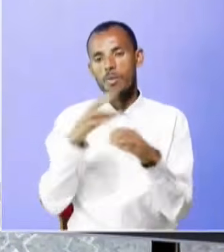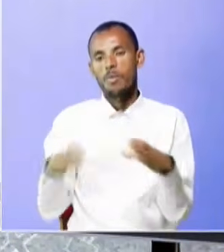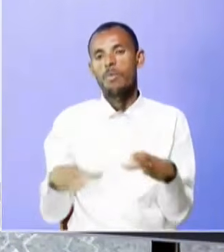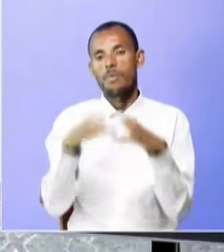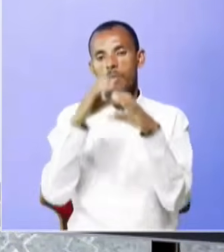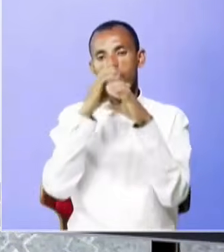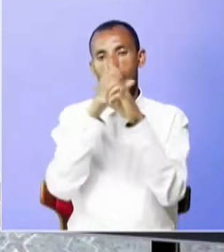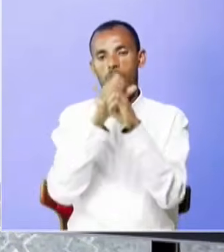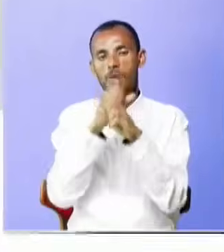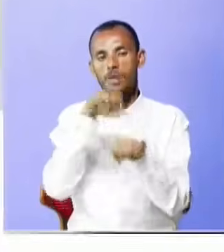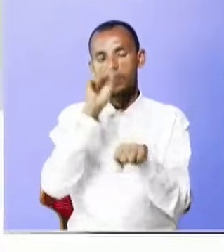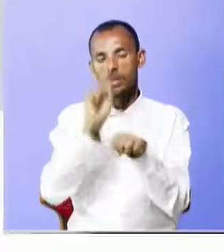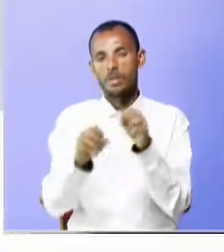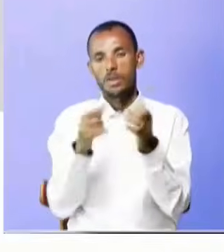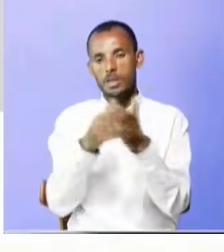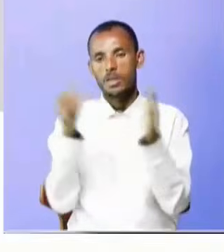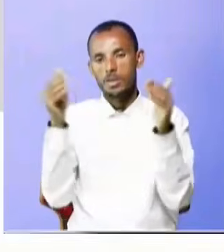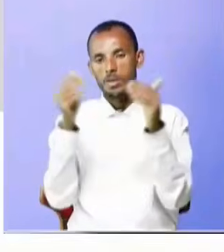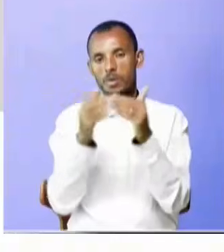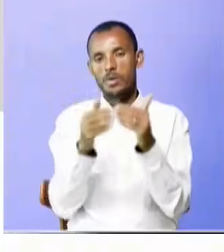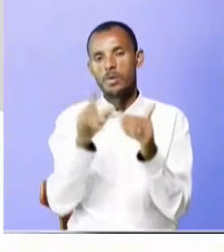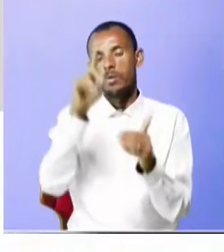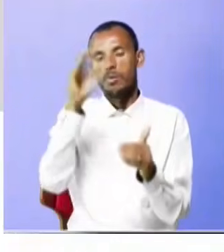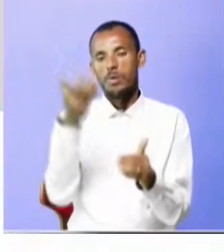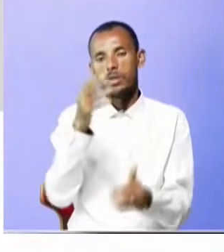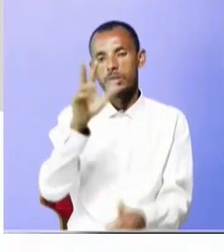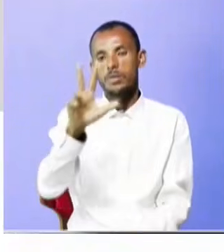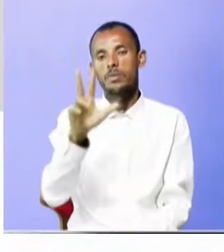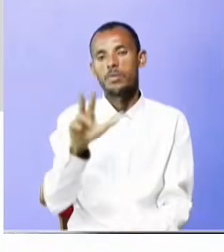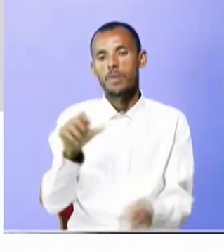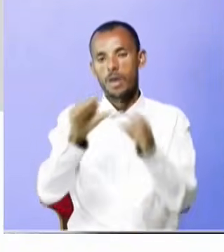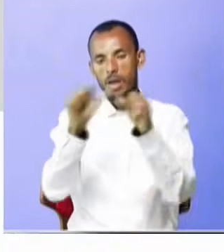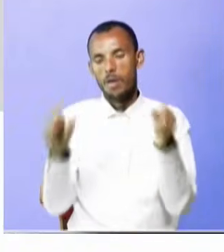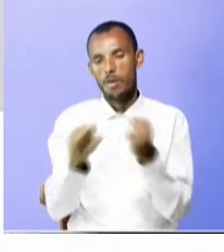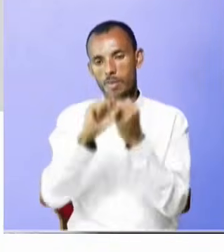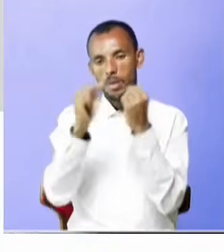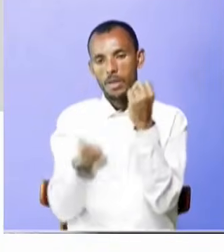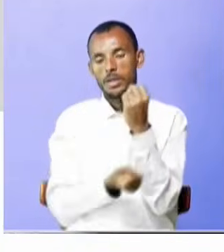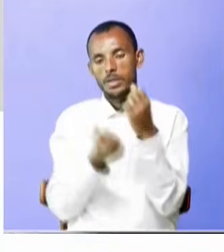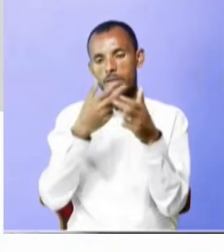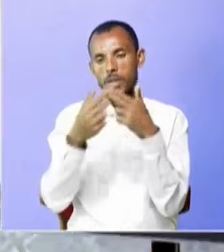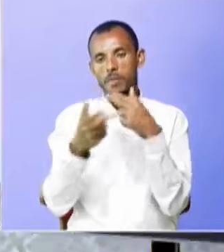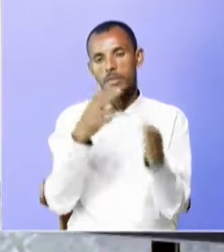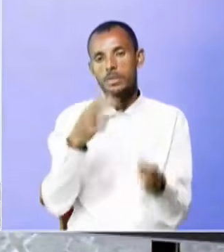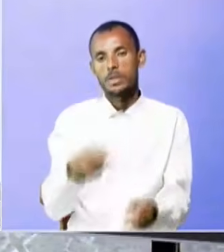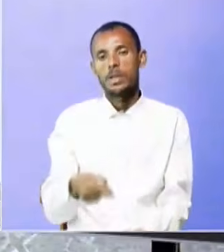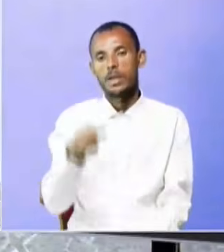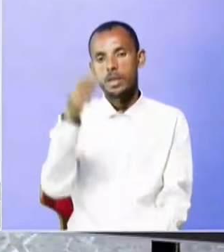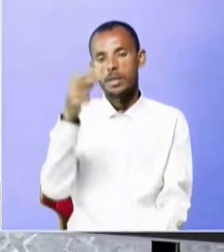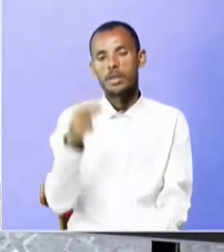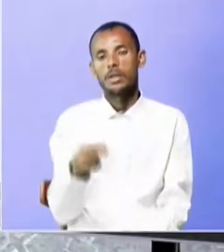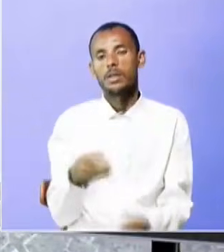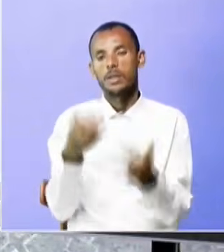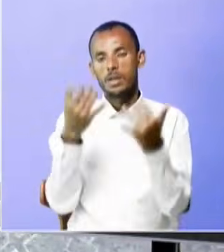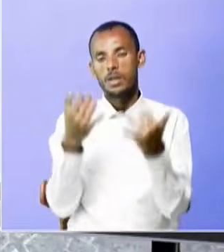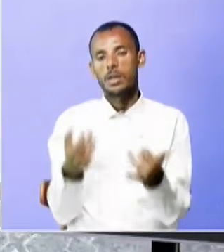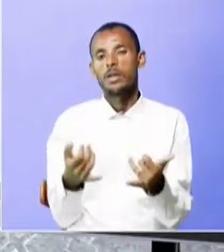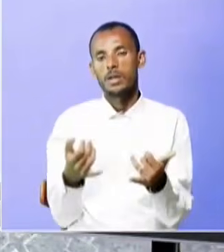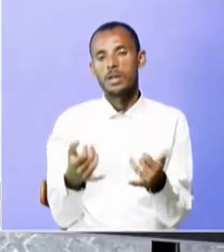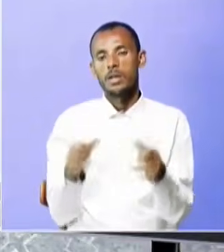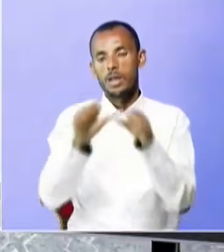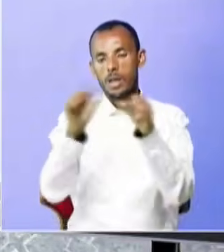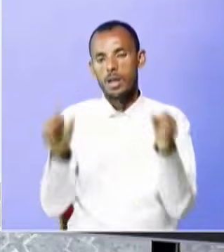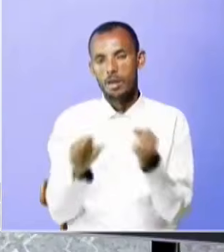cone. So it becomes 1/3 of area of the base times h. Now, area